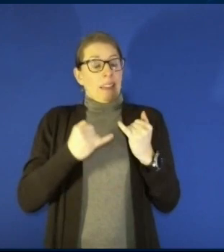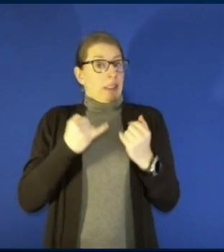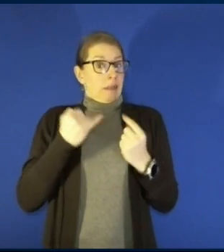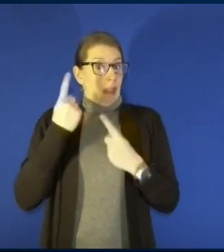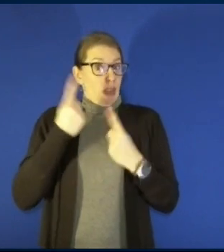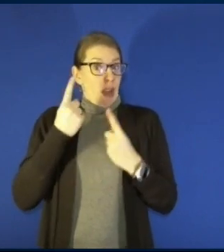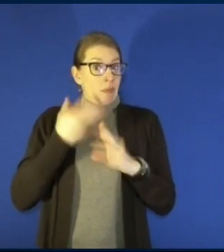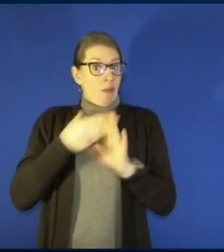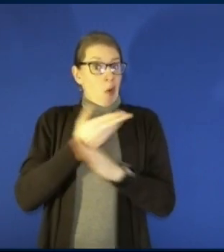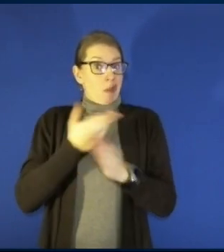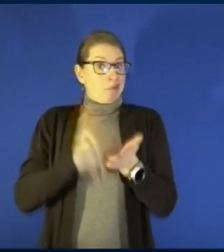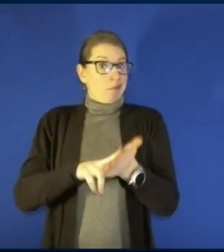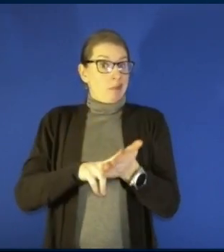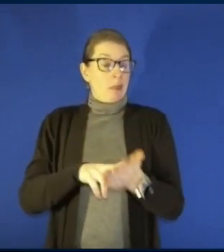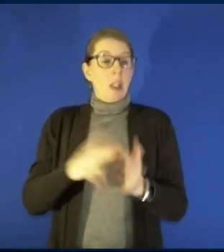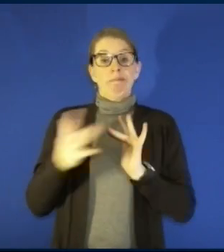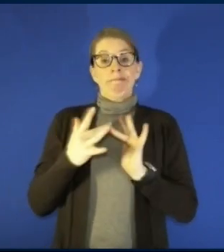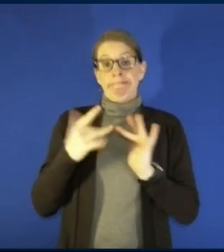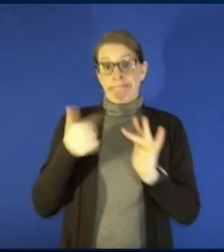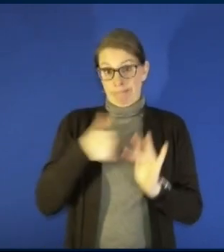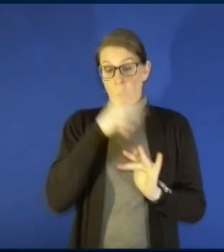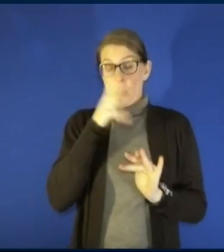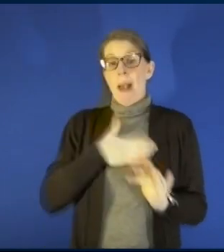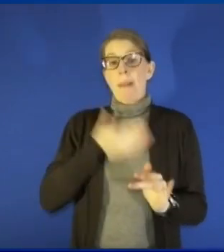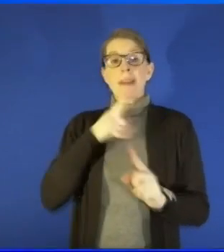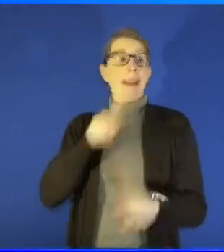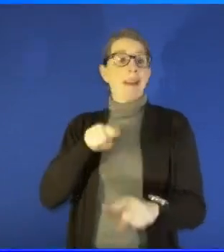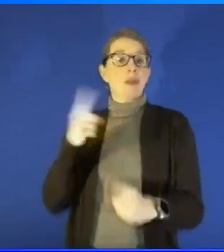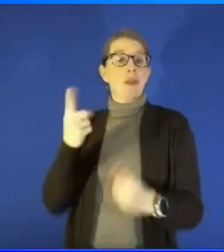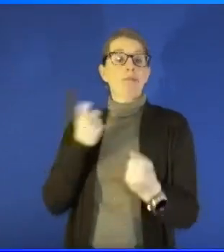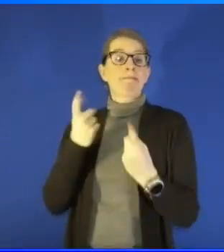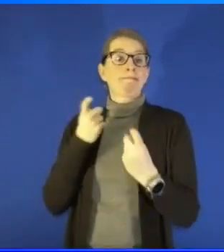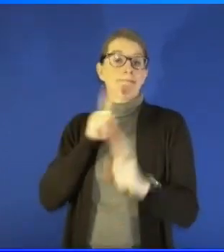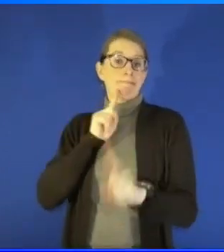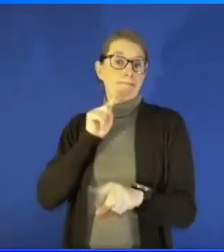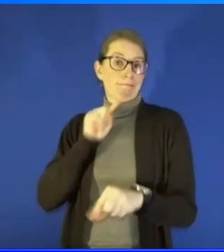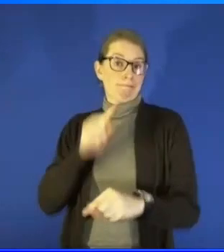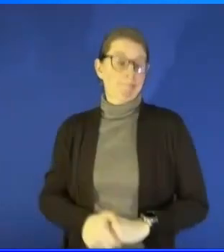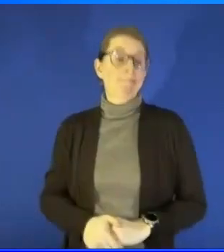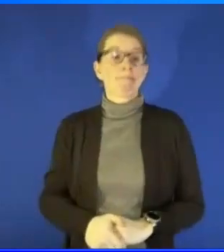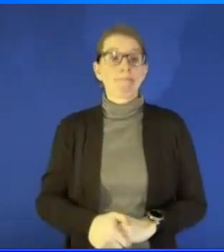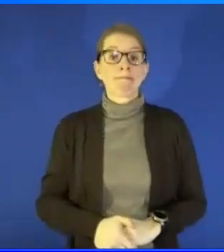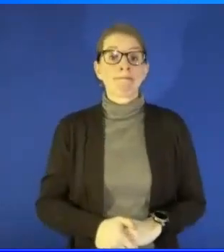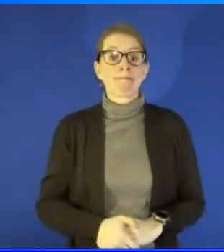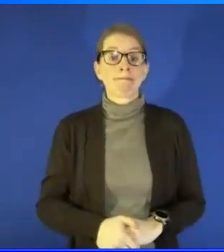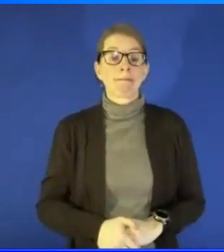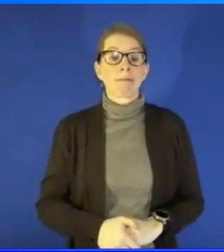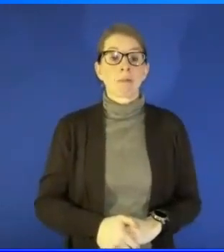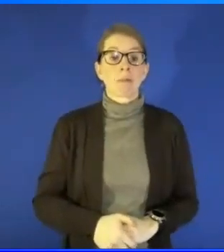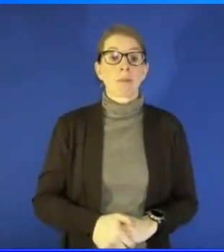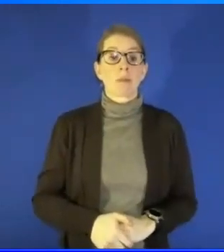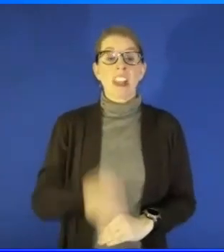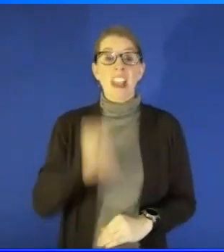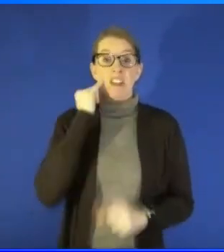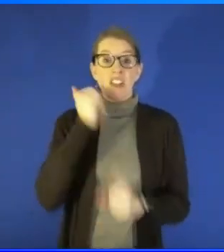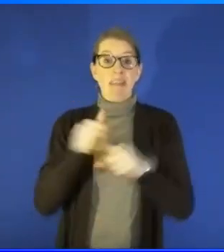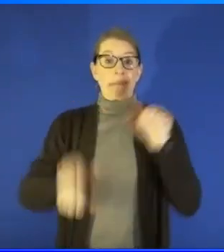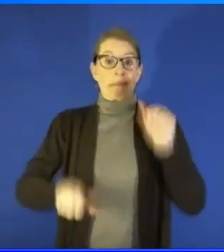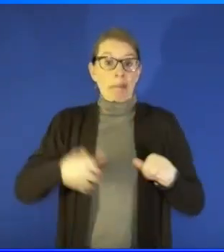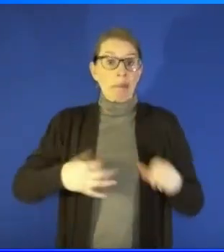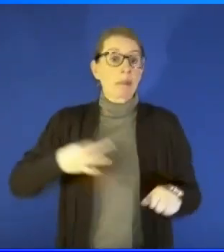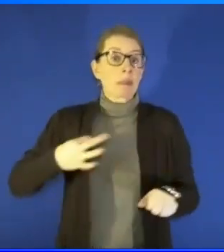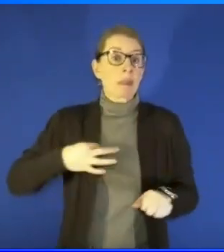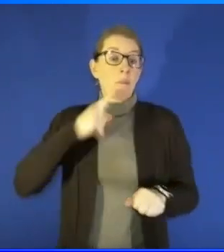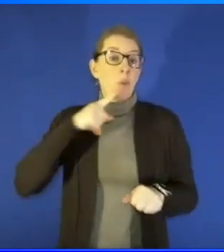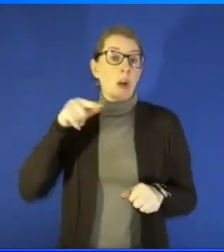Well, reach out to us and we'll be happy to answer any questions in regards to your candidacy for the Recover trial. I do